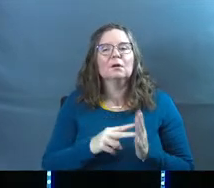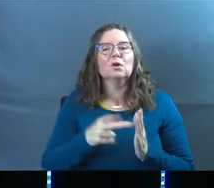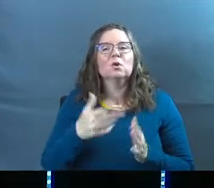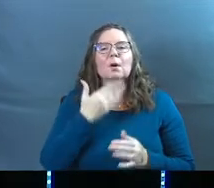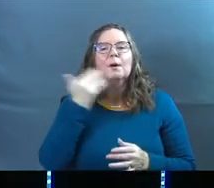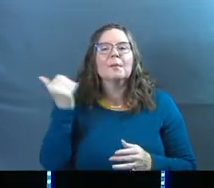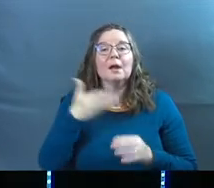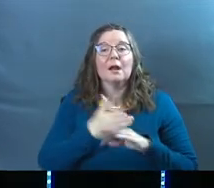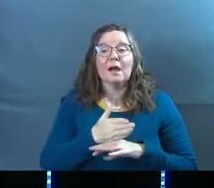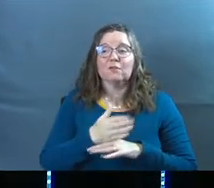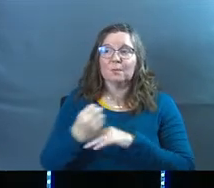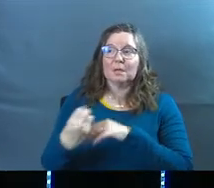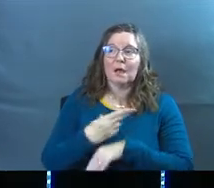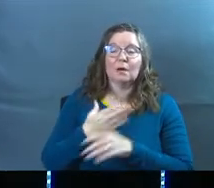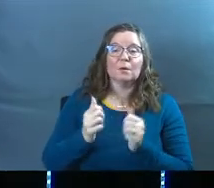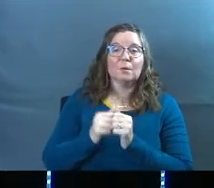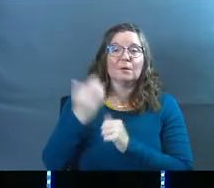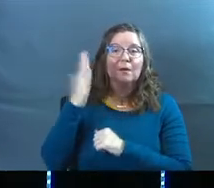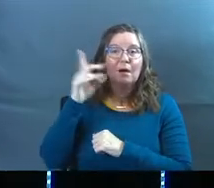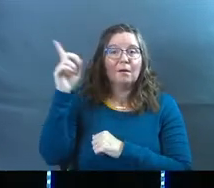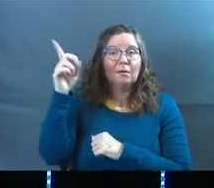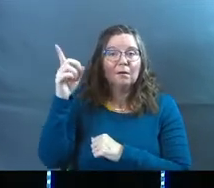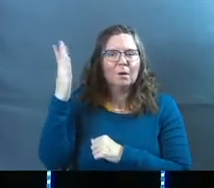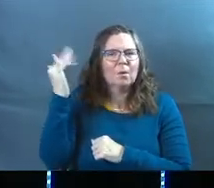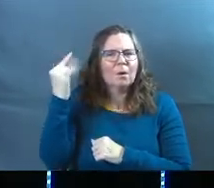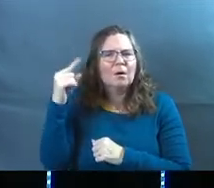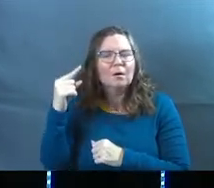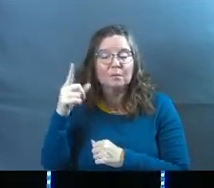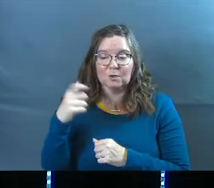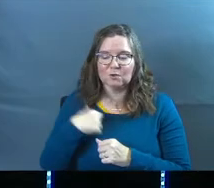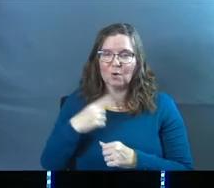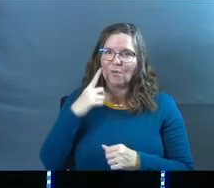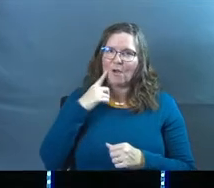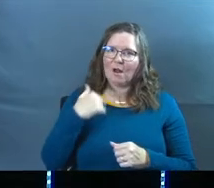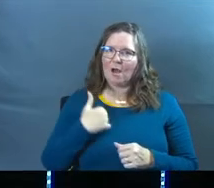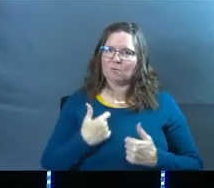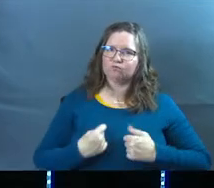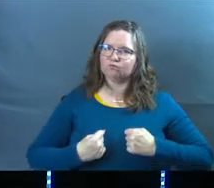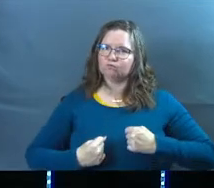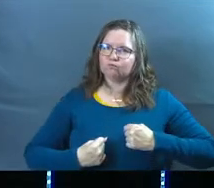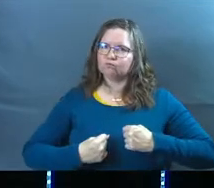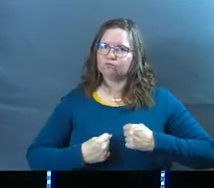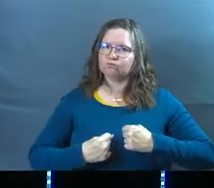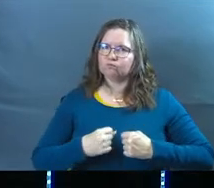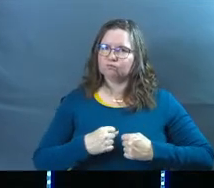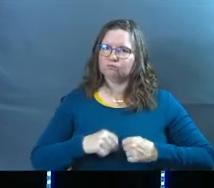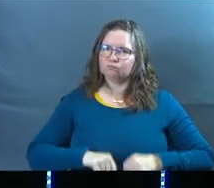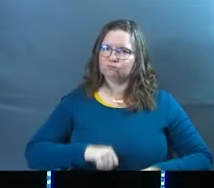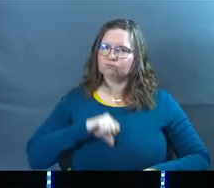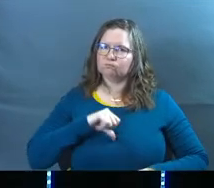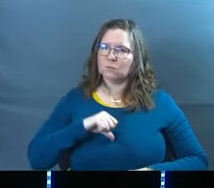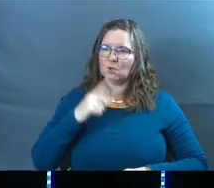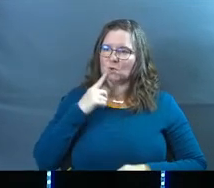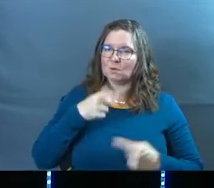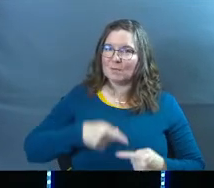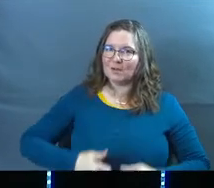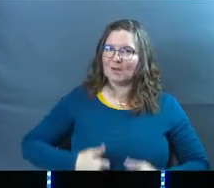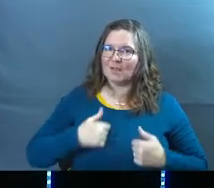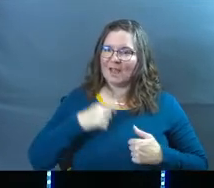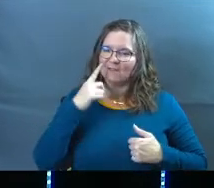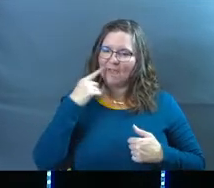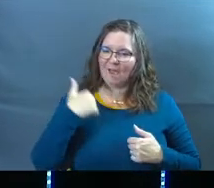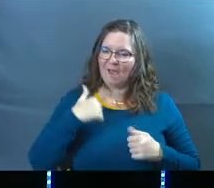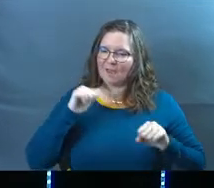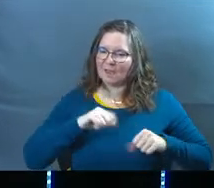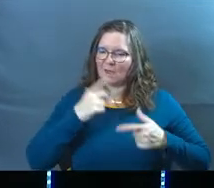You're better after you've been conquered by God. Why? Because you thought you were so strong. You spent your life